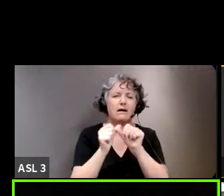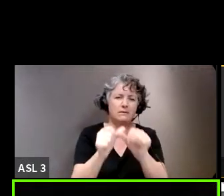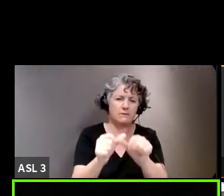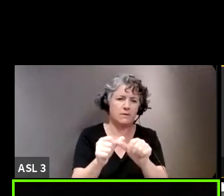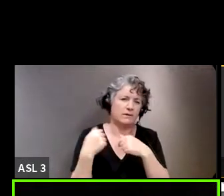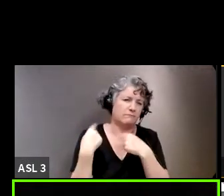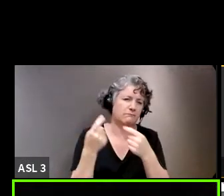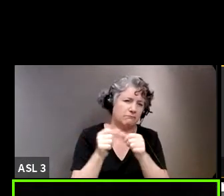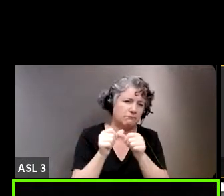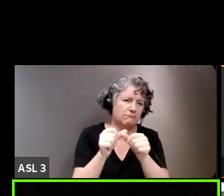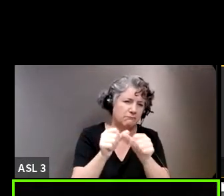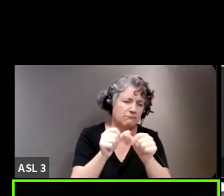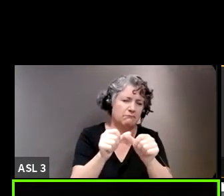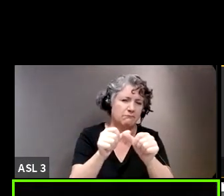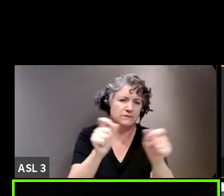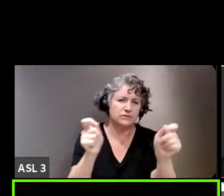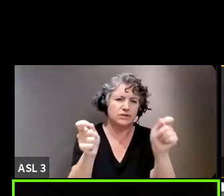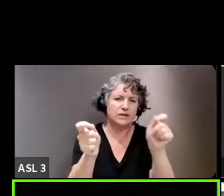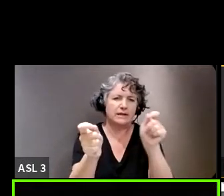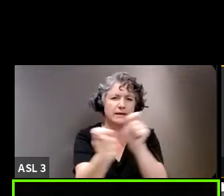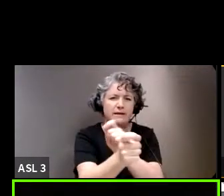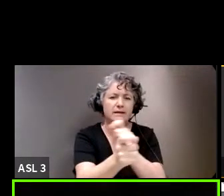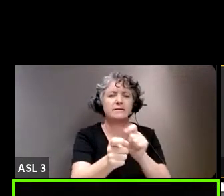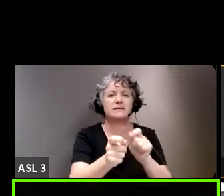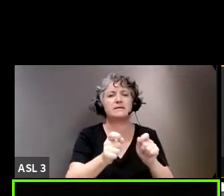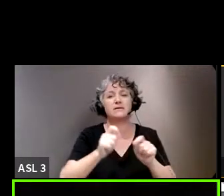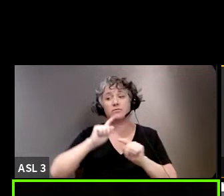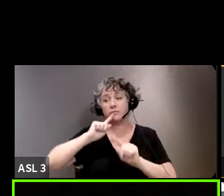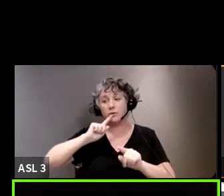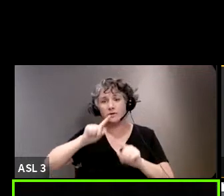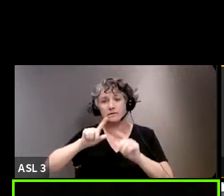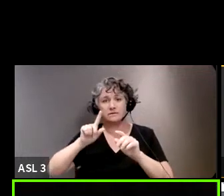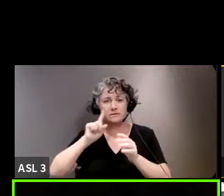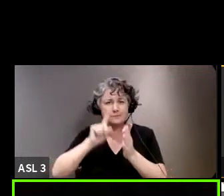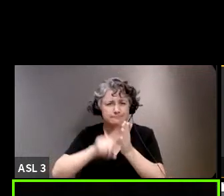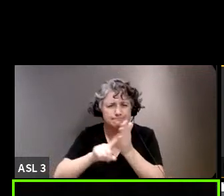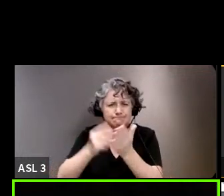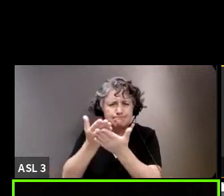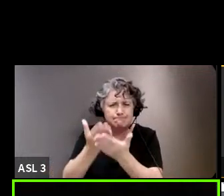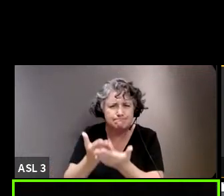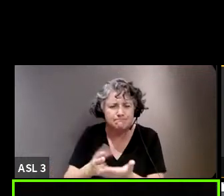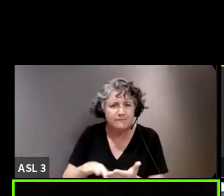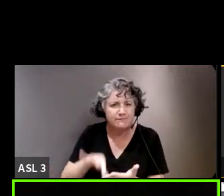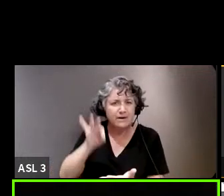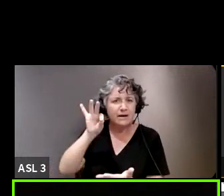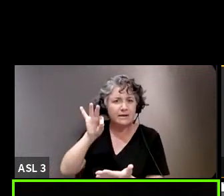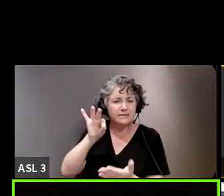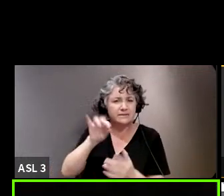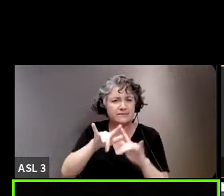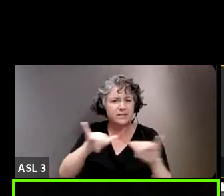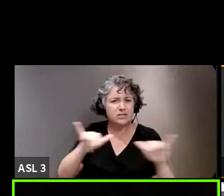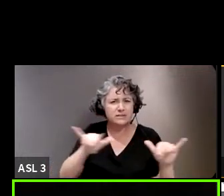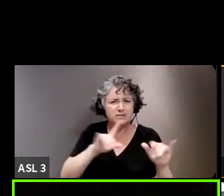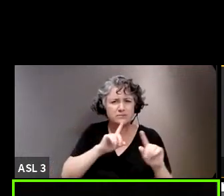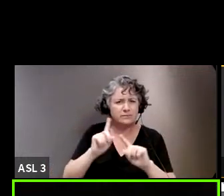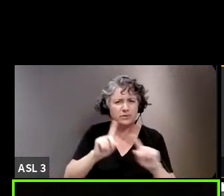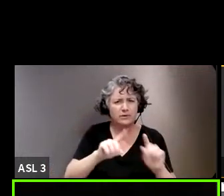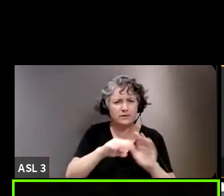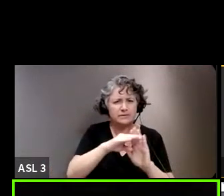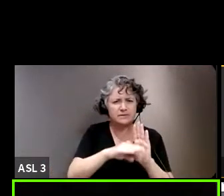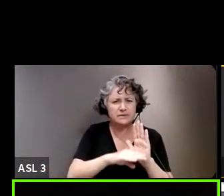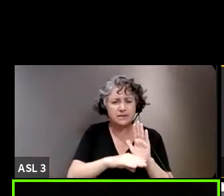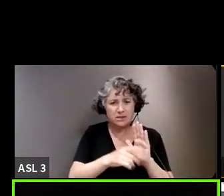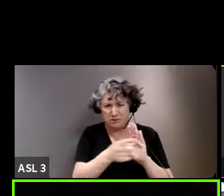strategy that will result in the implementation of the reports and findings of various first reports and i wondered if i know you